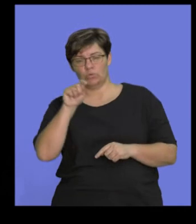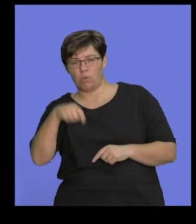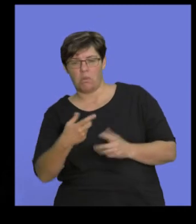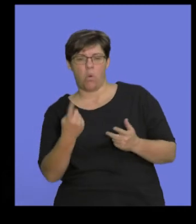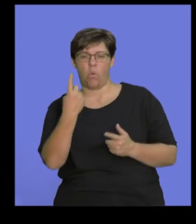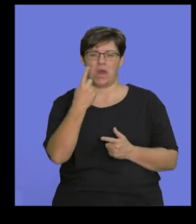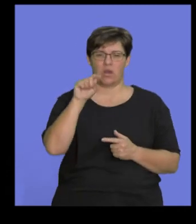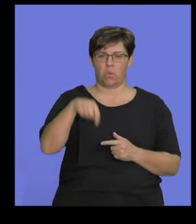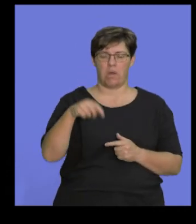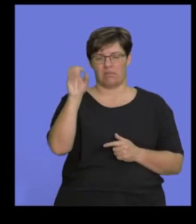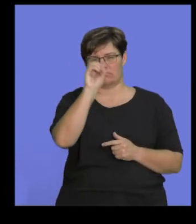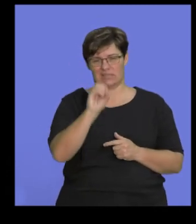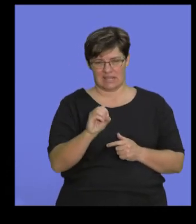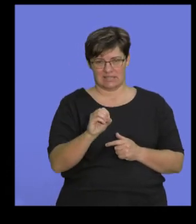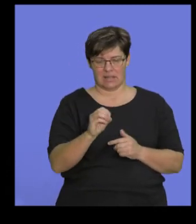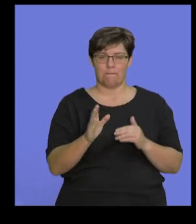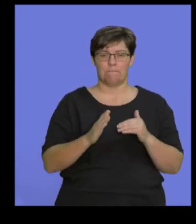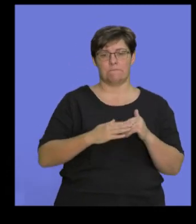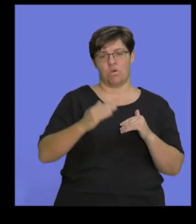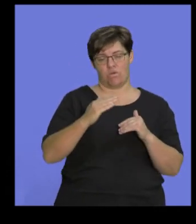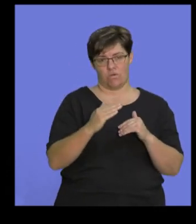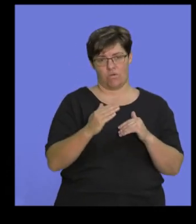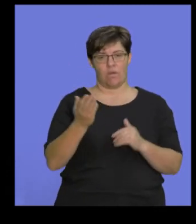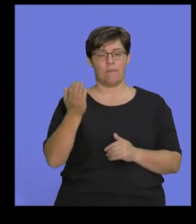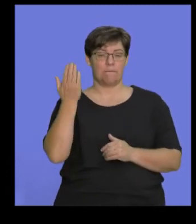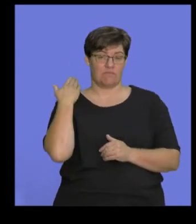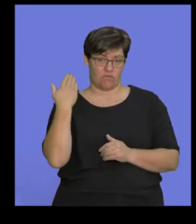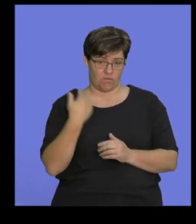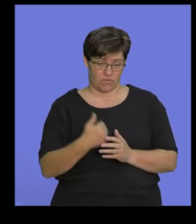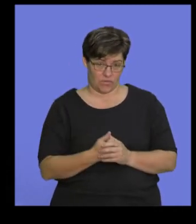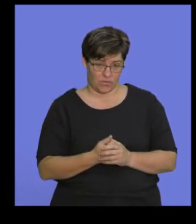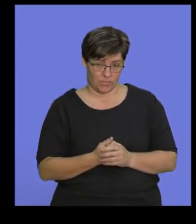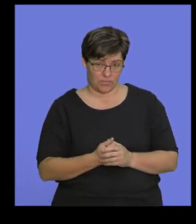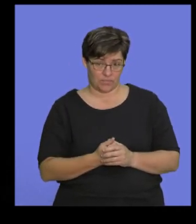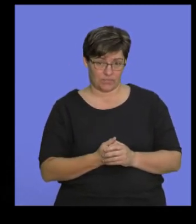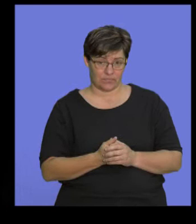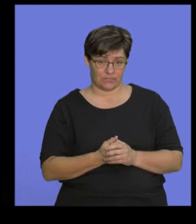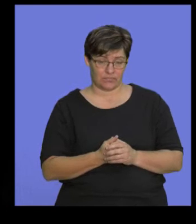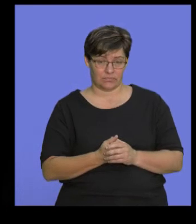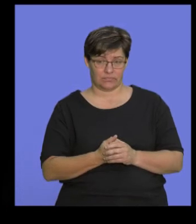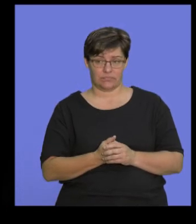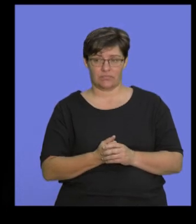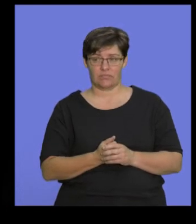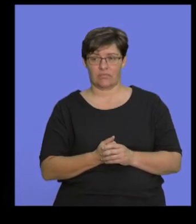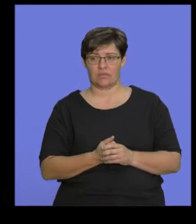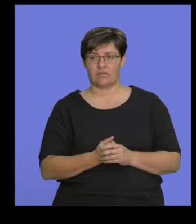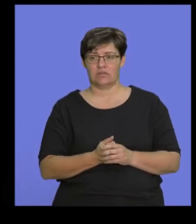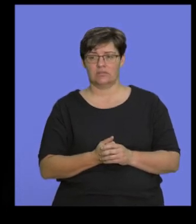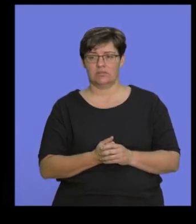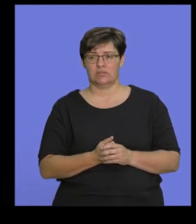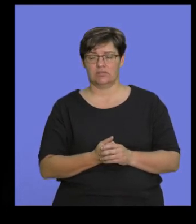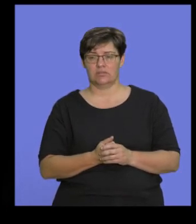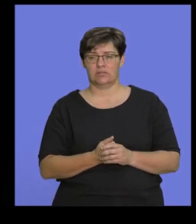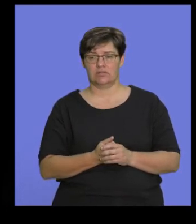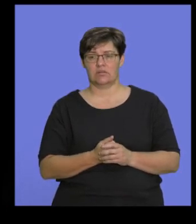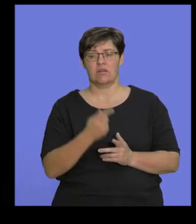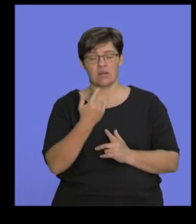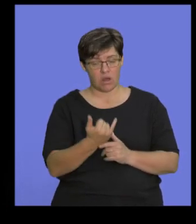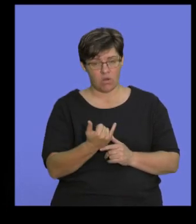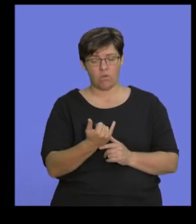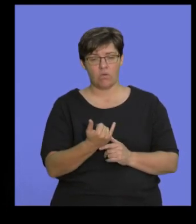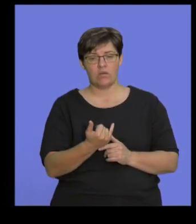percent more than what she got for the previous years. And this is actually